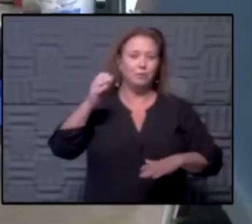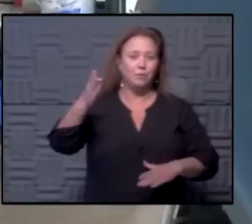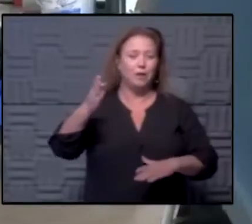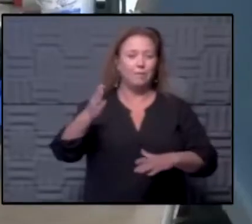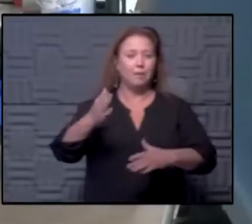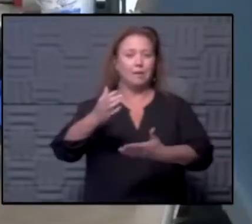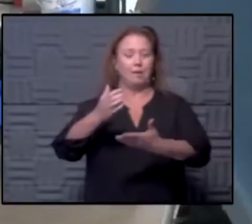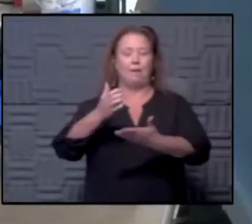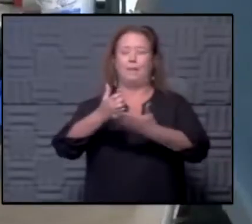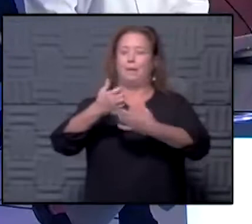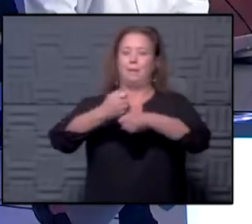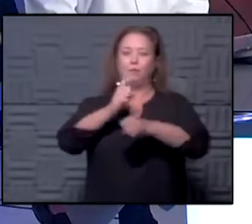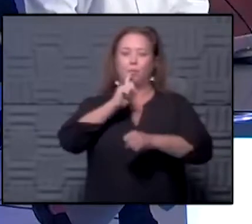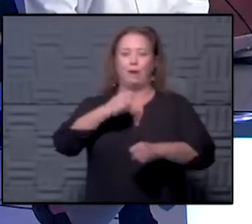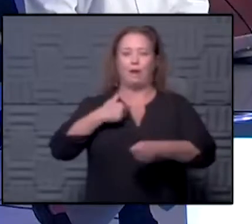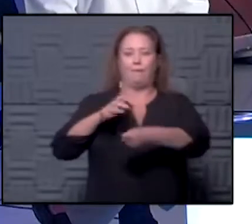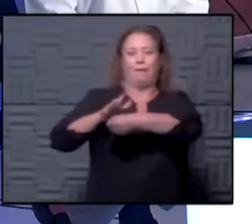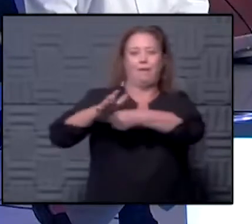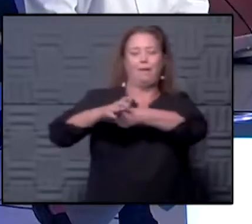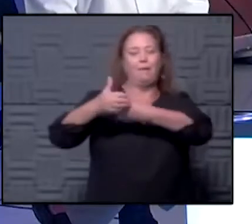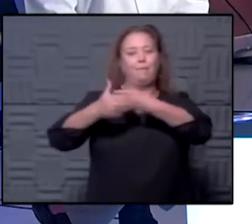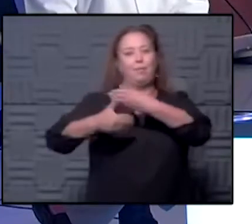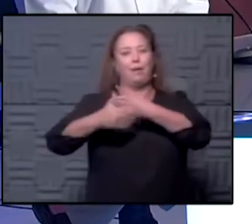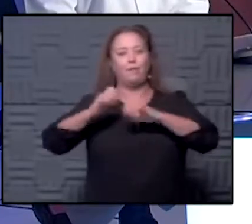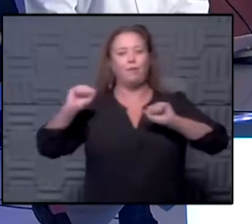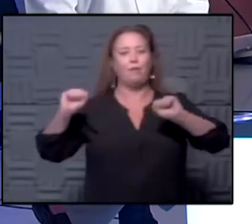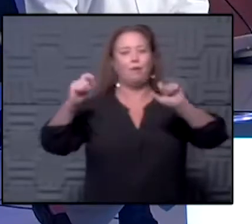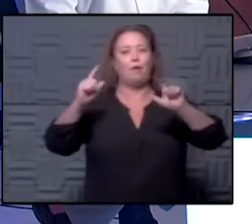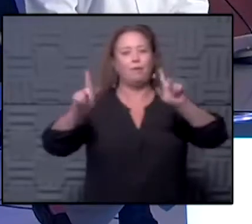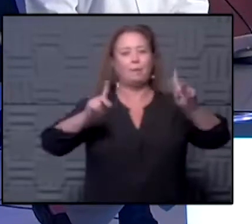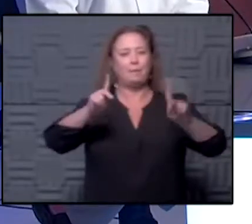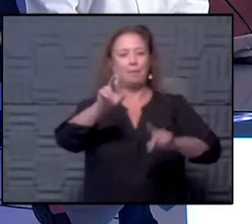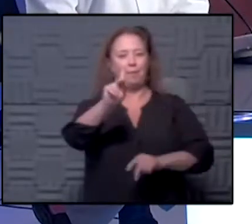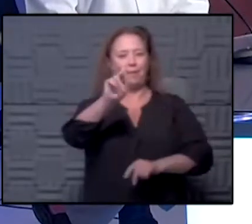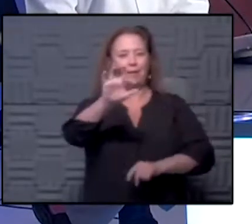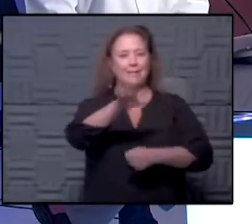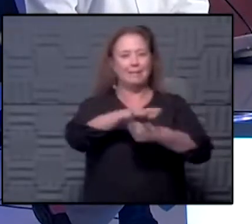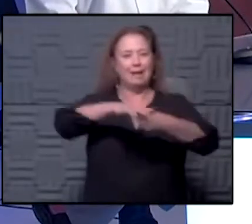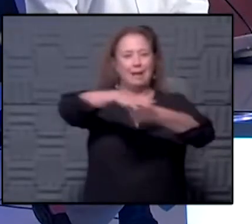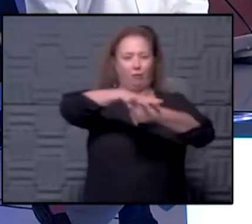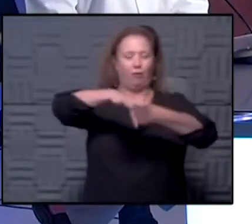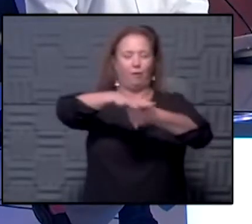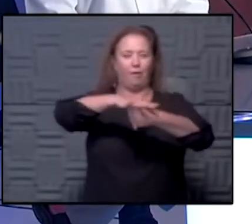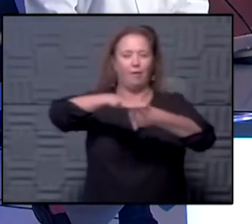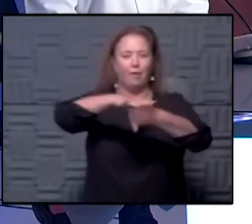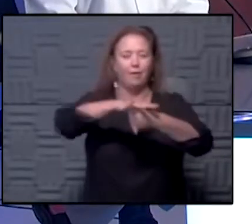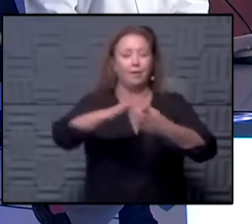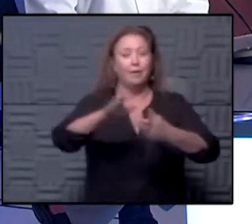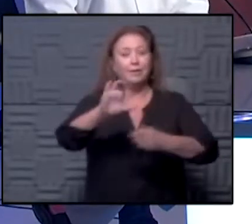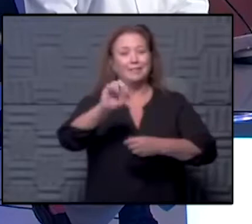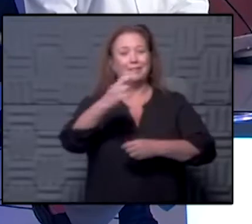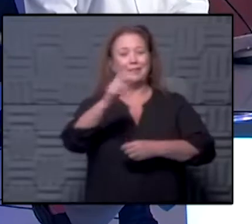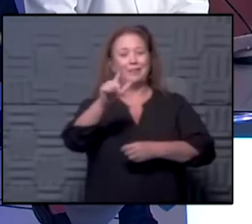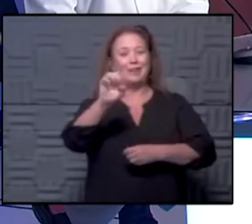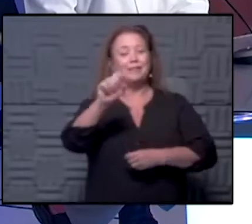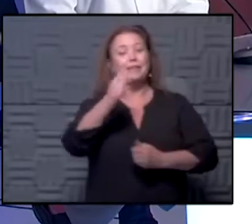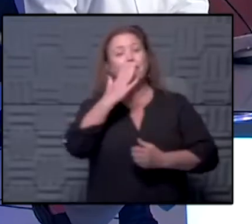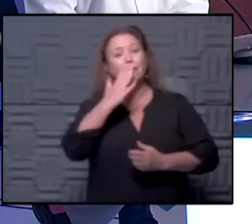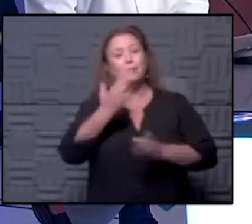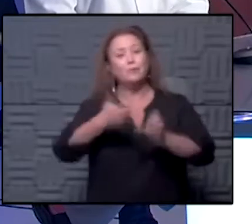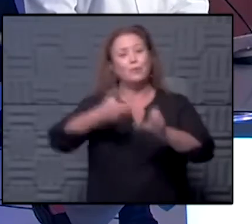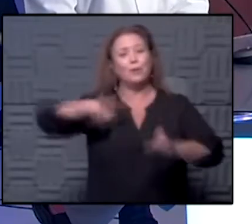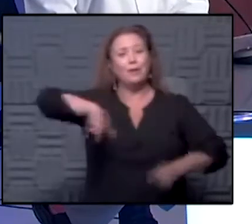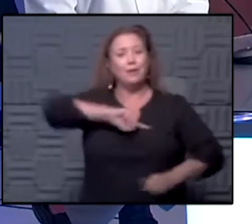make sure we have a good enough blood supply for all the folks here in the Kansas City metropolitan area. Chelsea, thanks for being back with